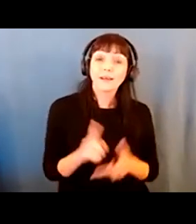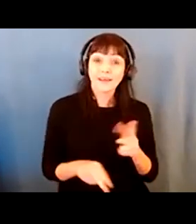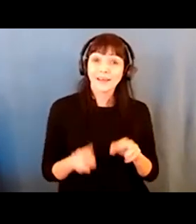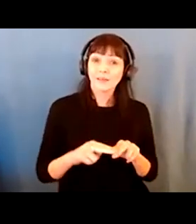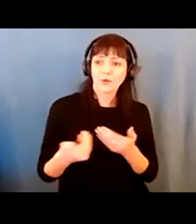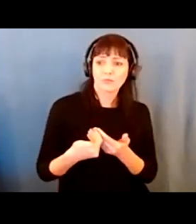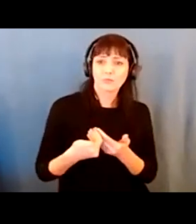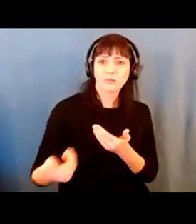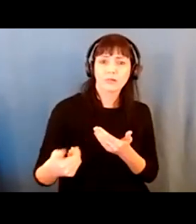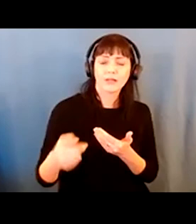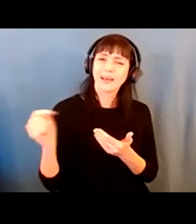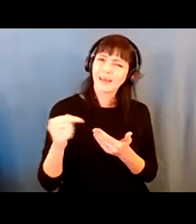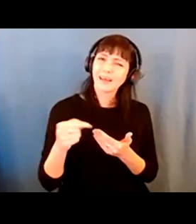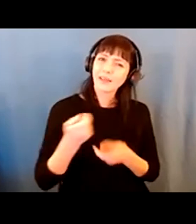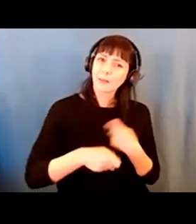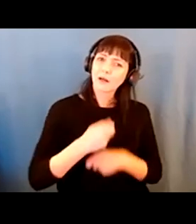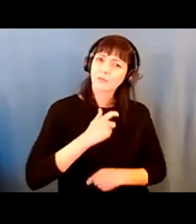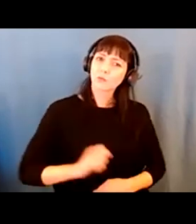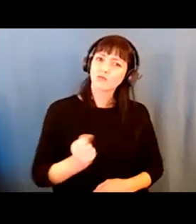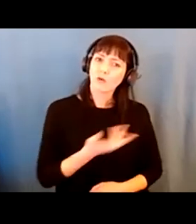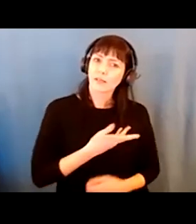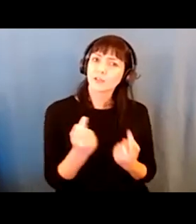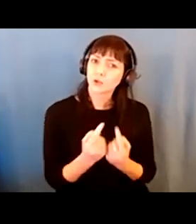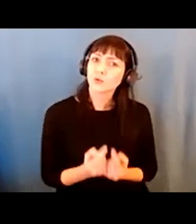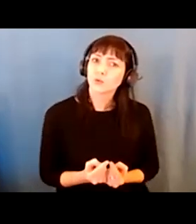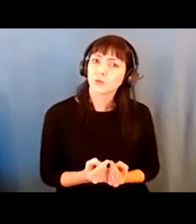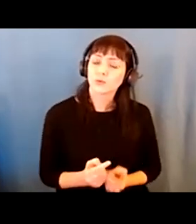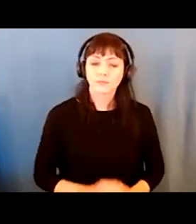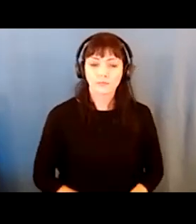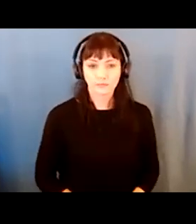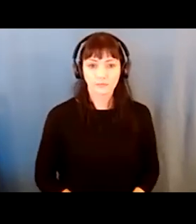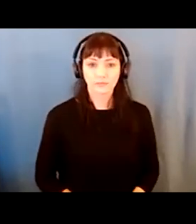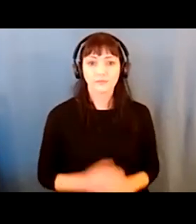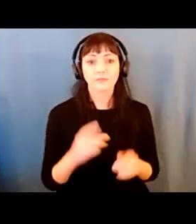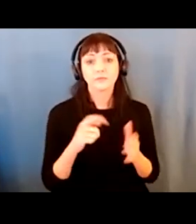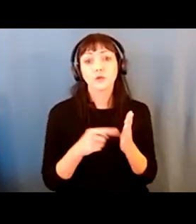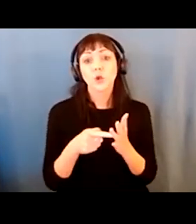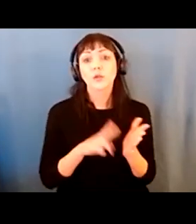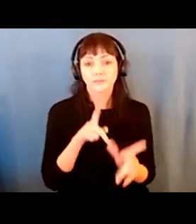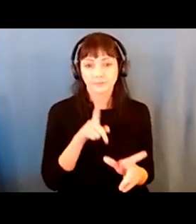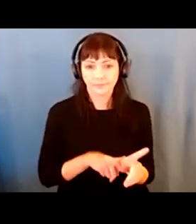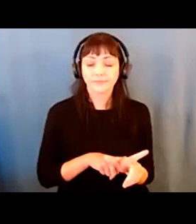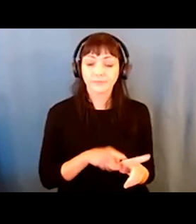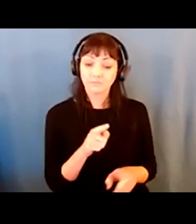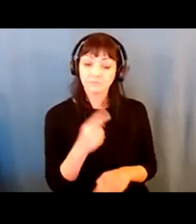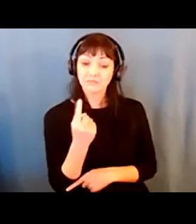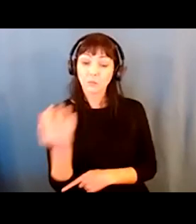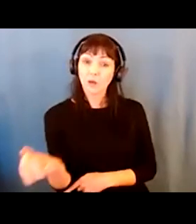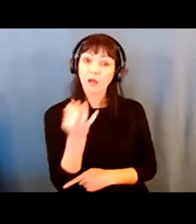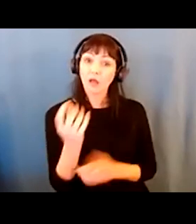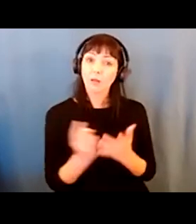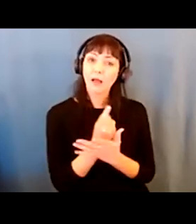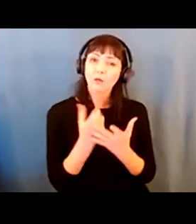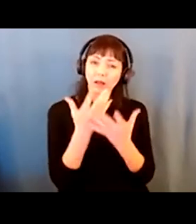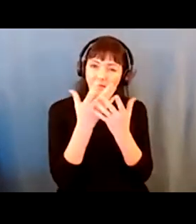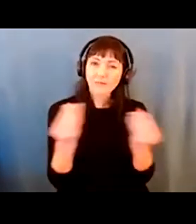and it's a human rights issue. Yeah. A question asked about sort of invisible impairments and why